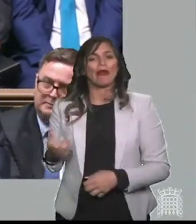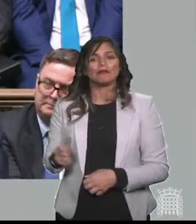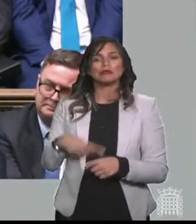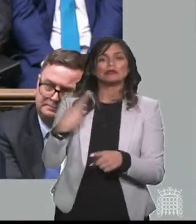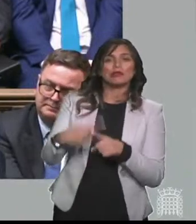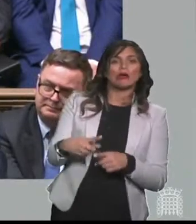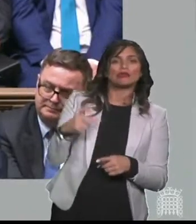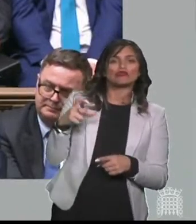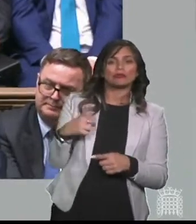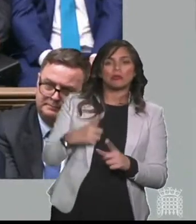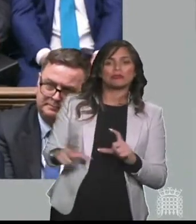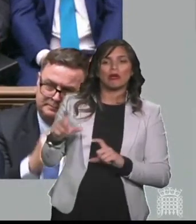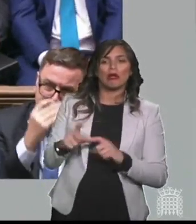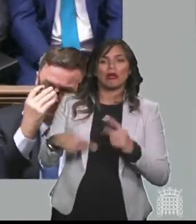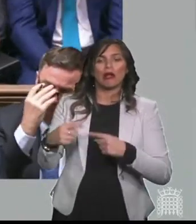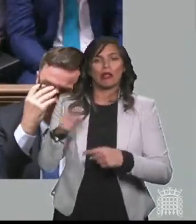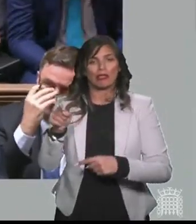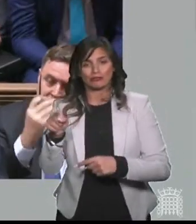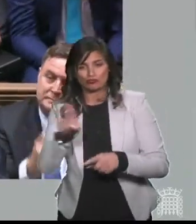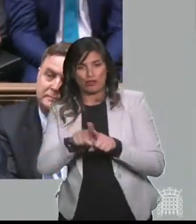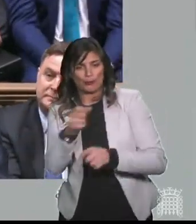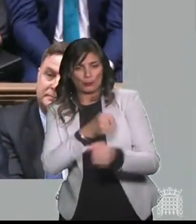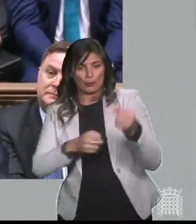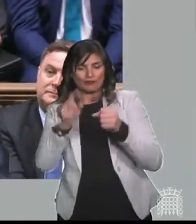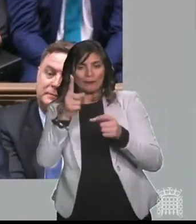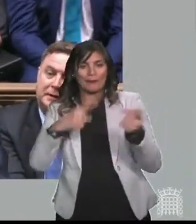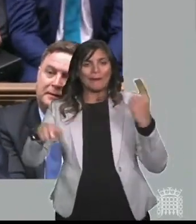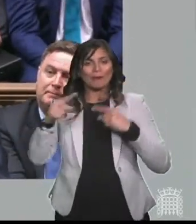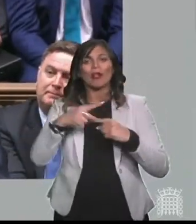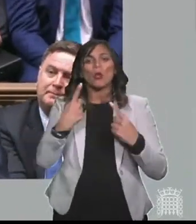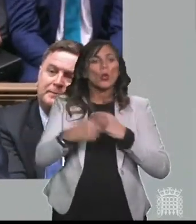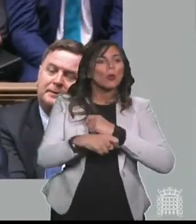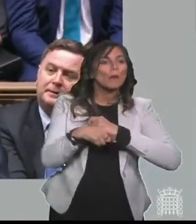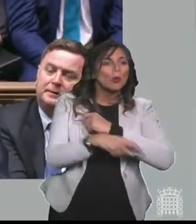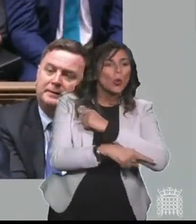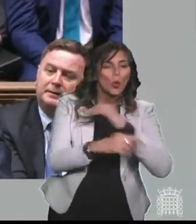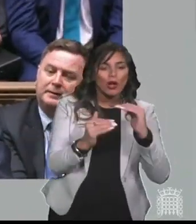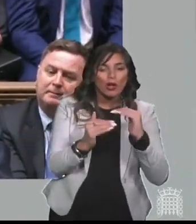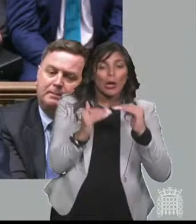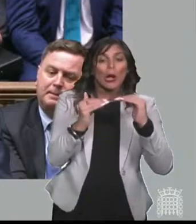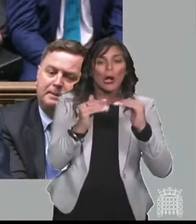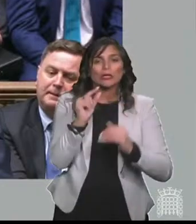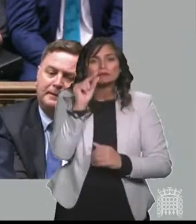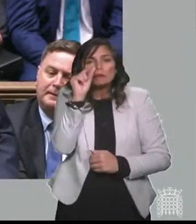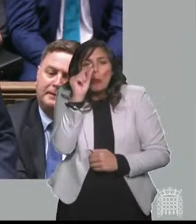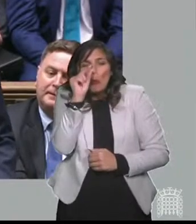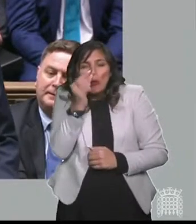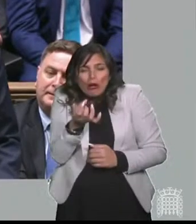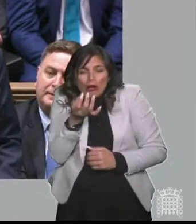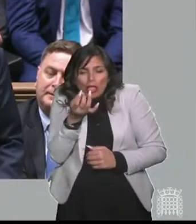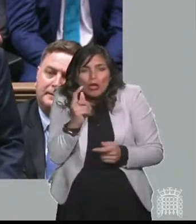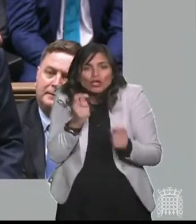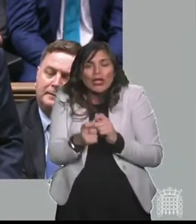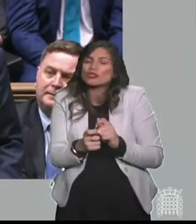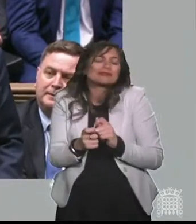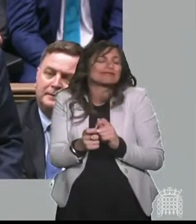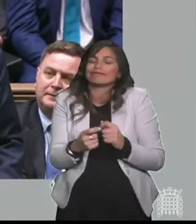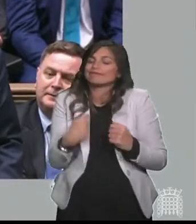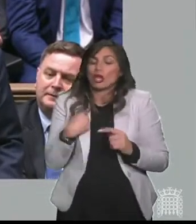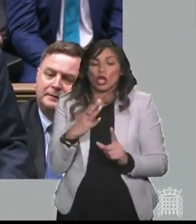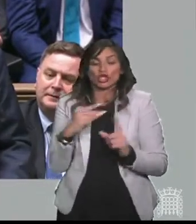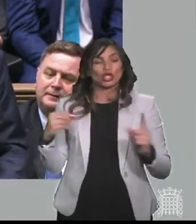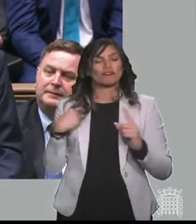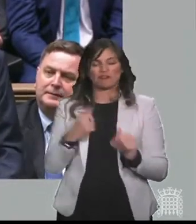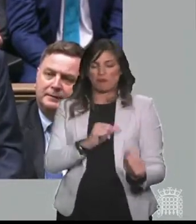credits. They wanted to move people from just below the poverty line to just above it. But Conservatives know the best way to